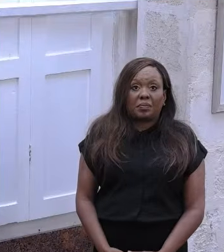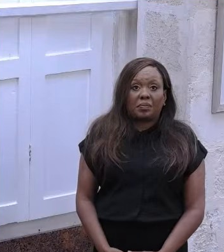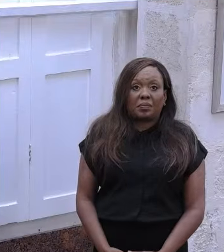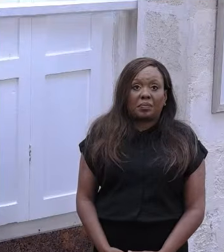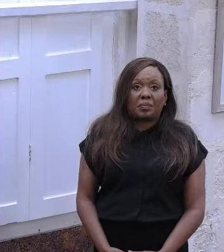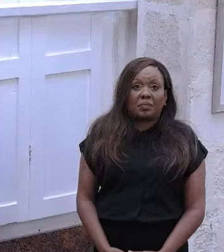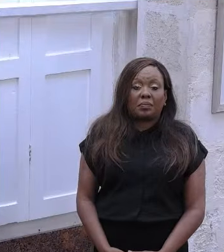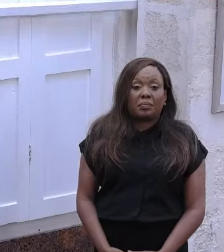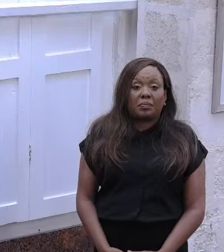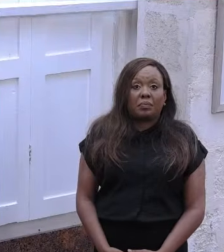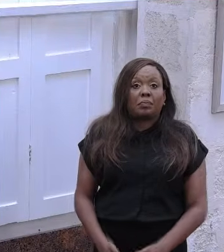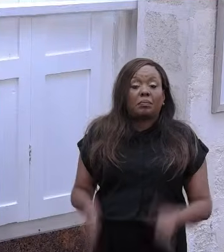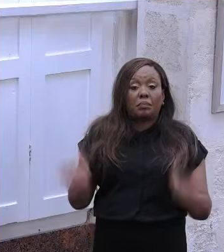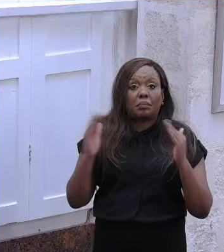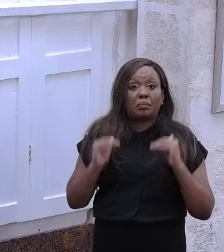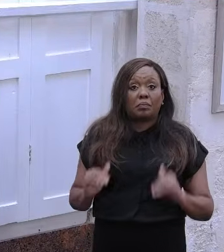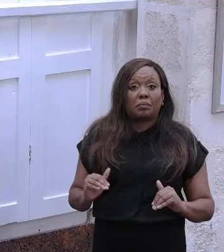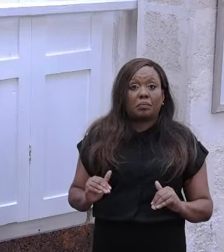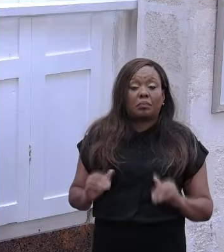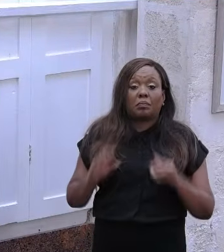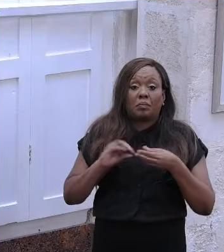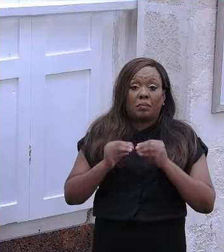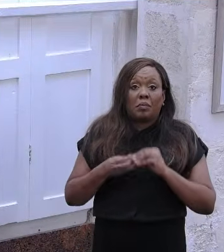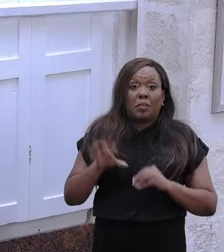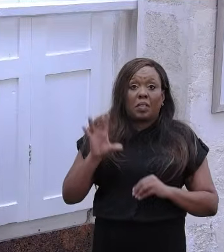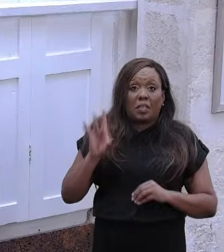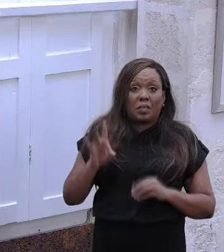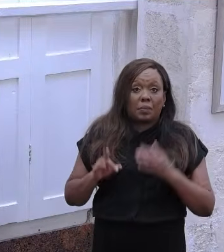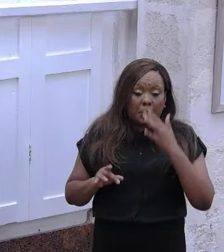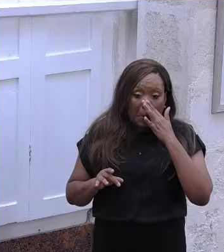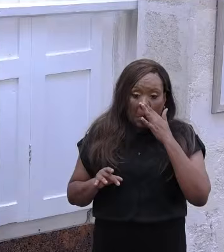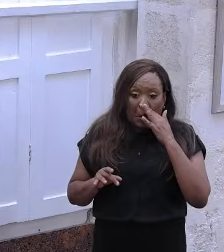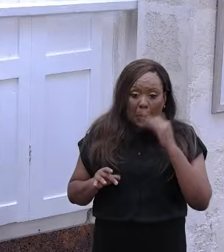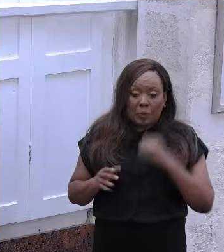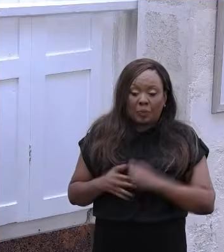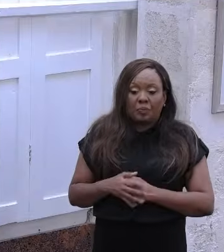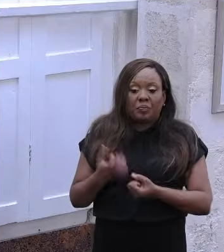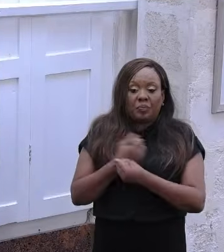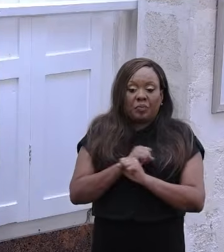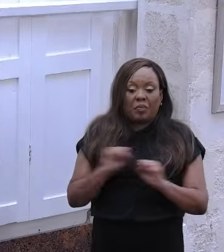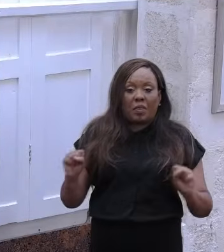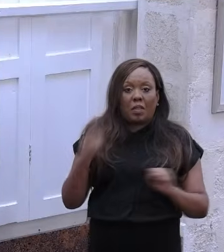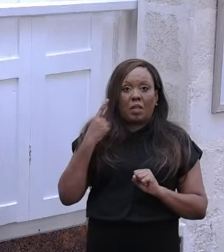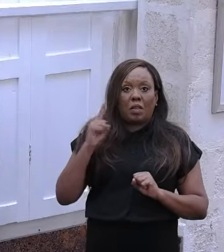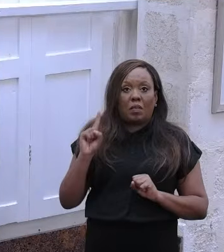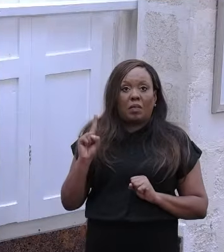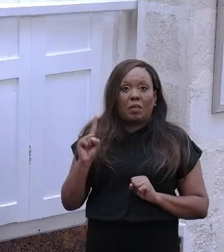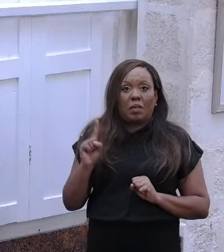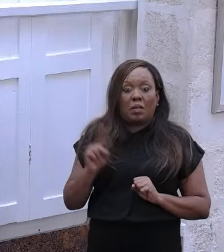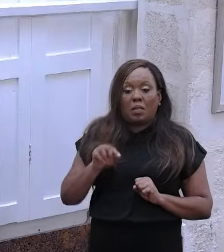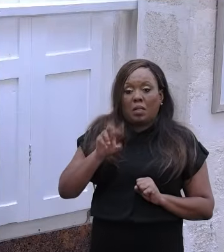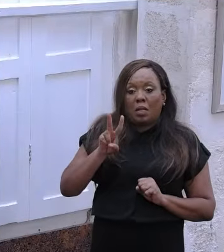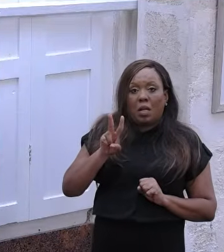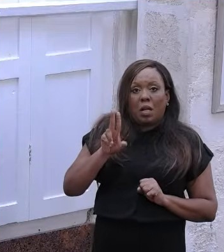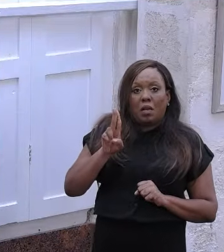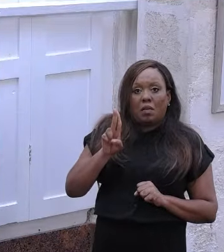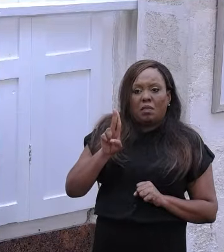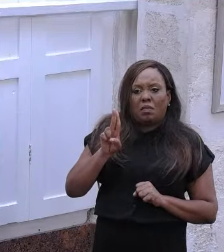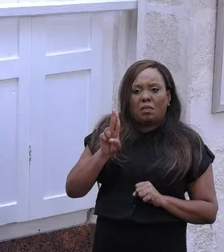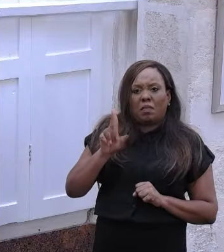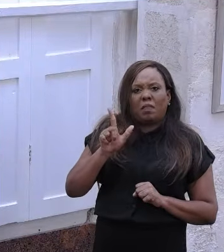We move on to 8. Safeguards for vulnerable persons, children, and anti-trafficking.